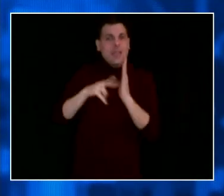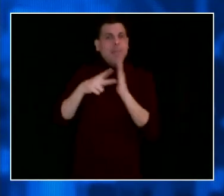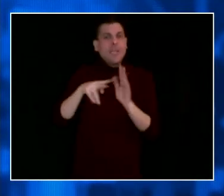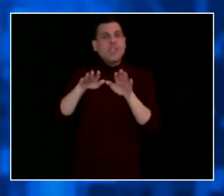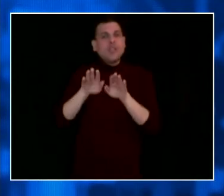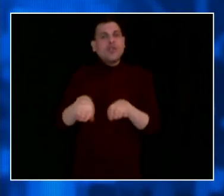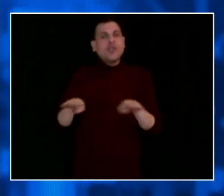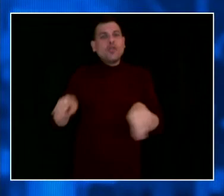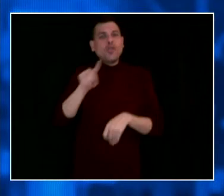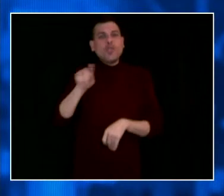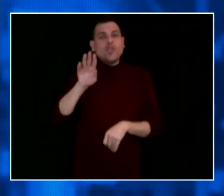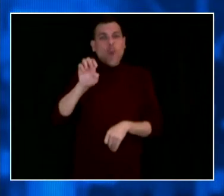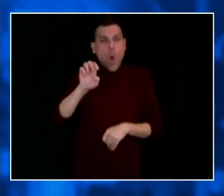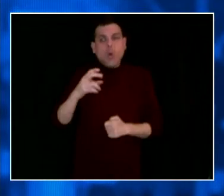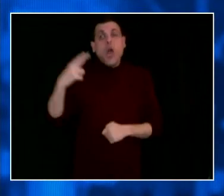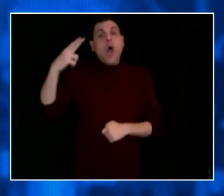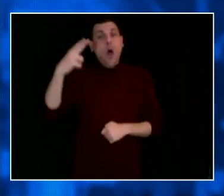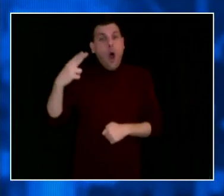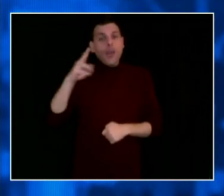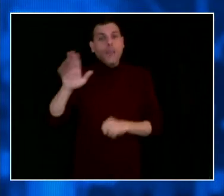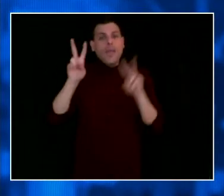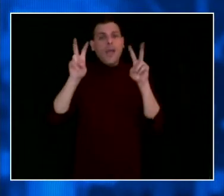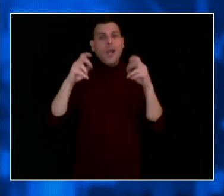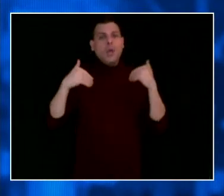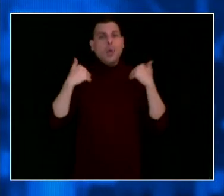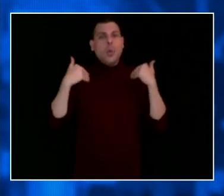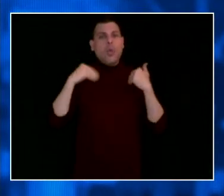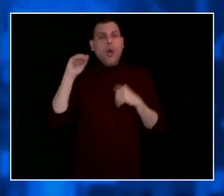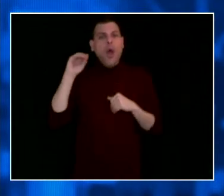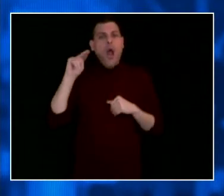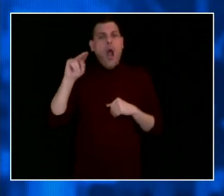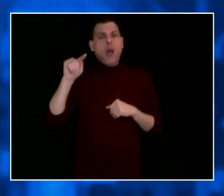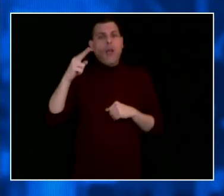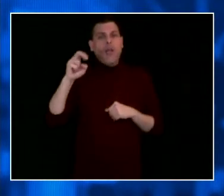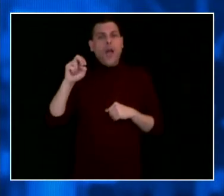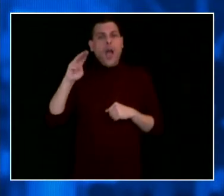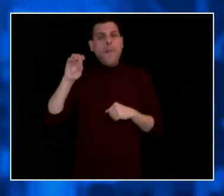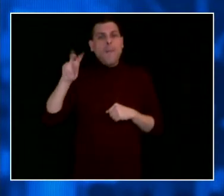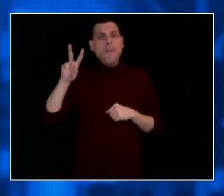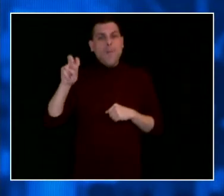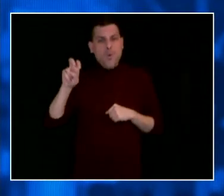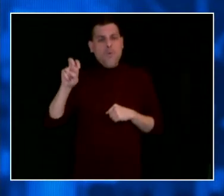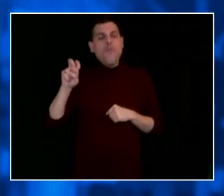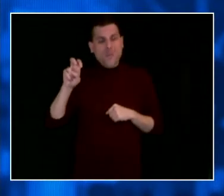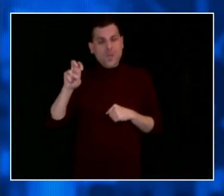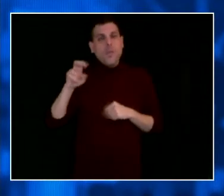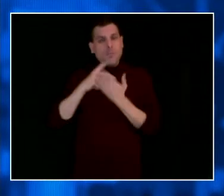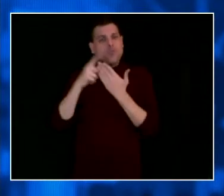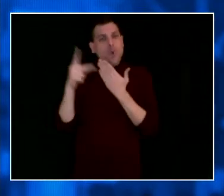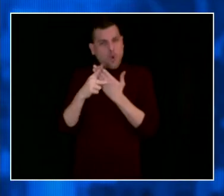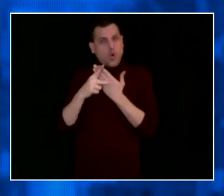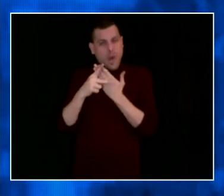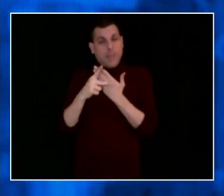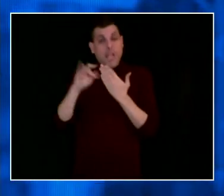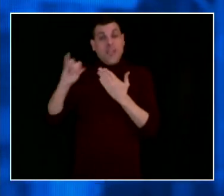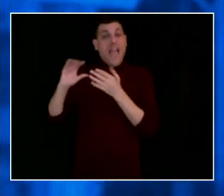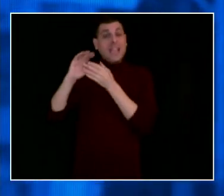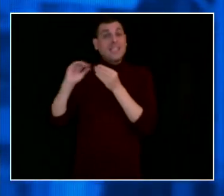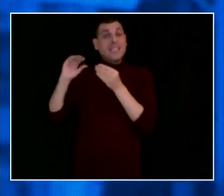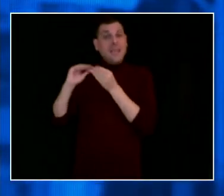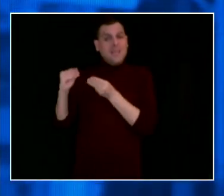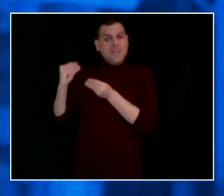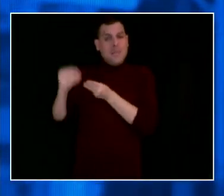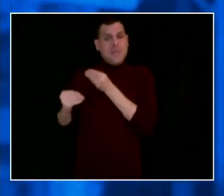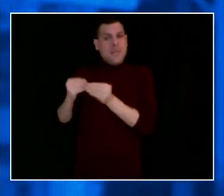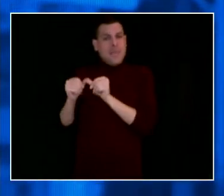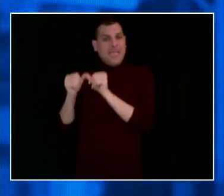Move, and more, and help tell the story of Brigadier General Young. Born in slavery in